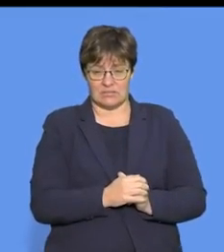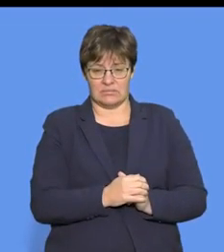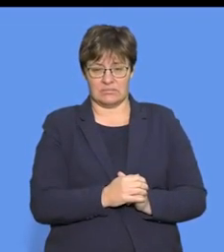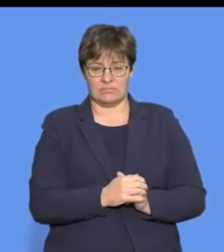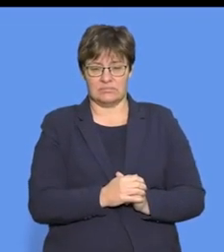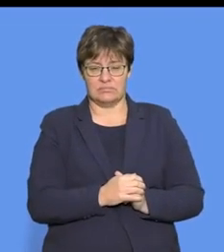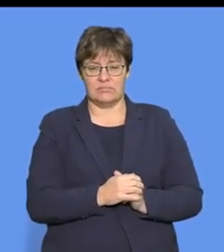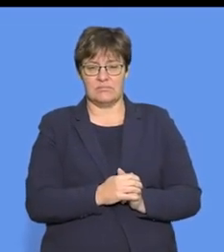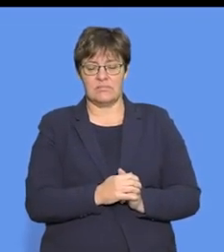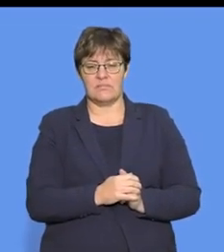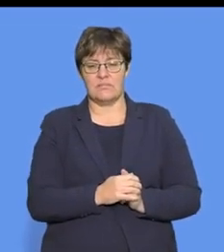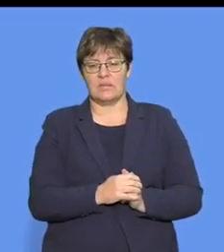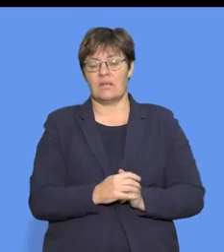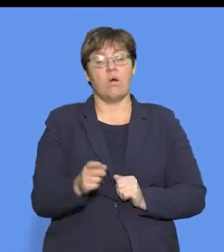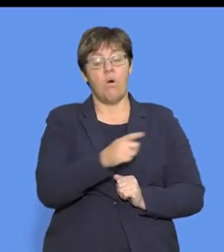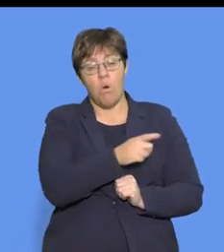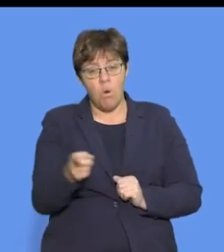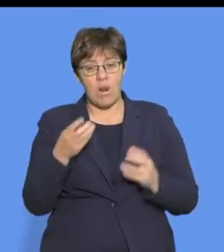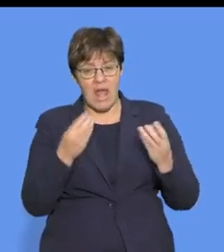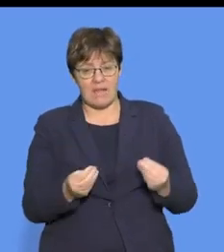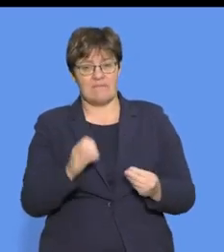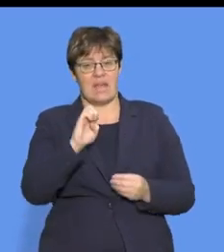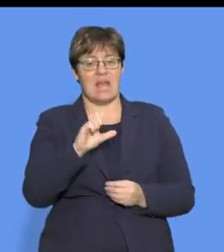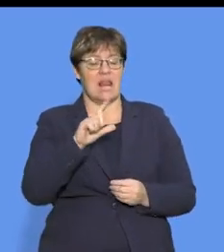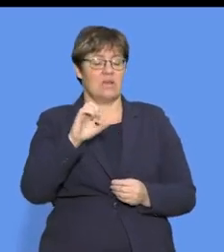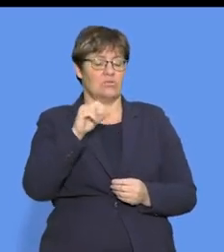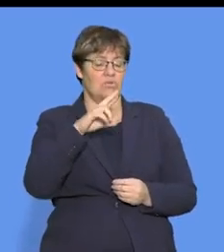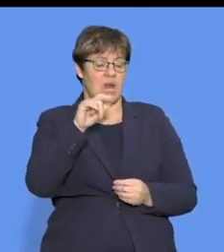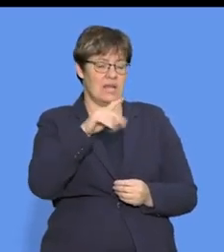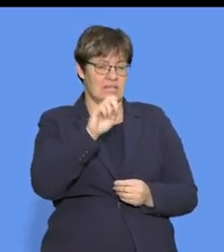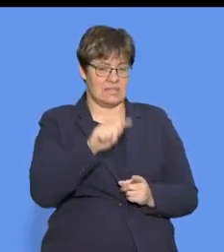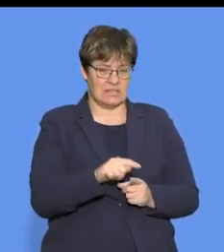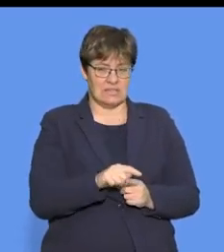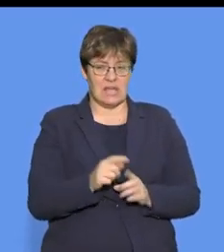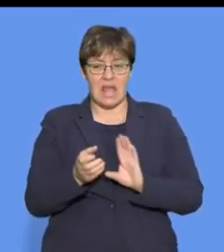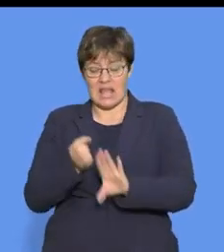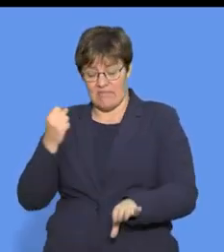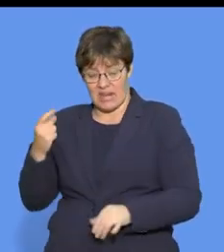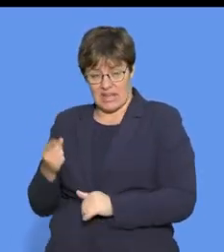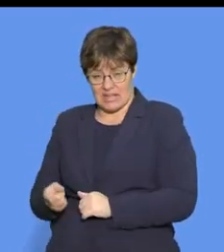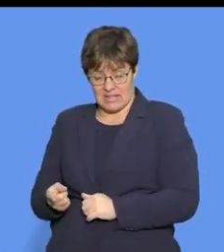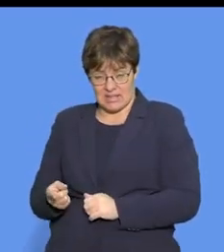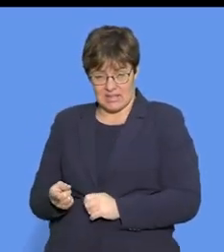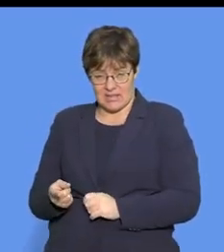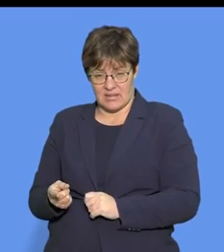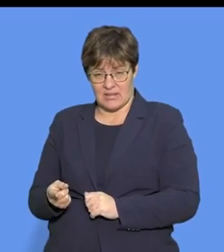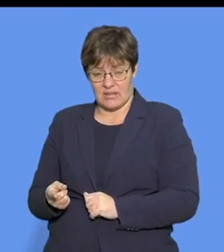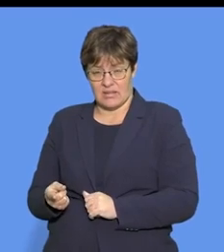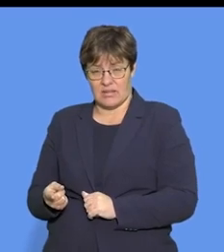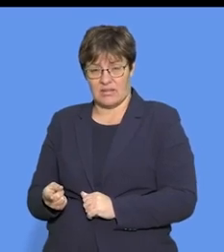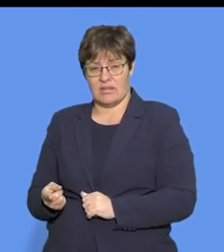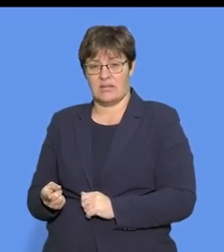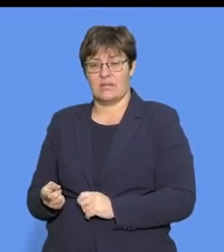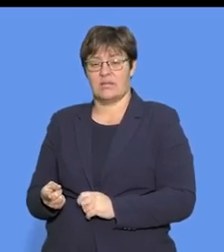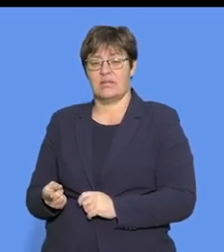that. I want you to recognize that they all have electrolytes, and the galvanic cell,